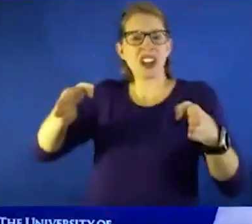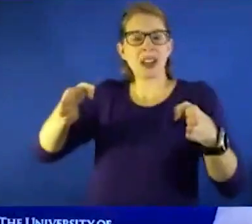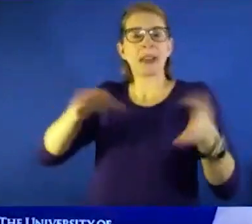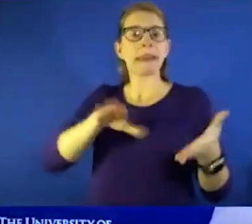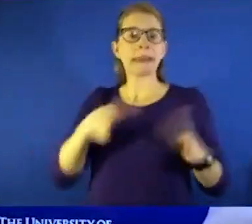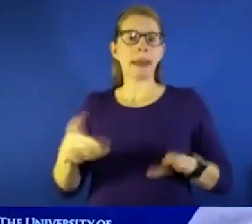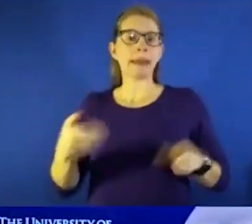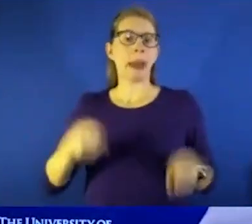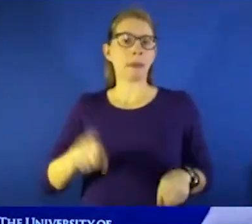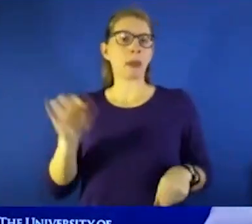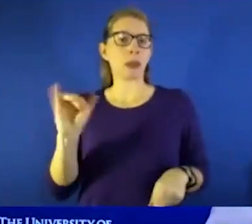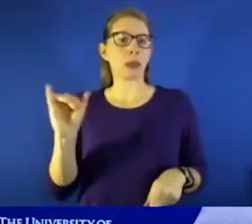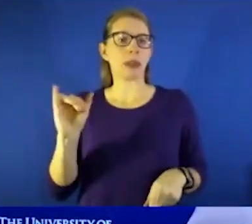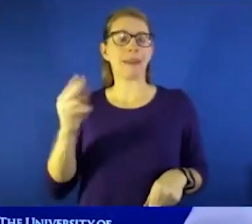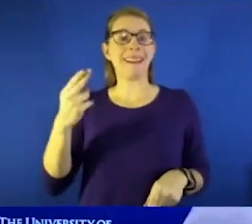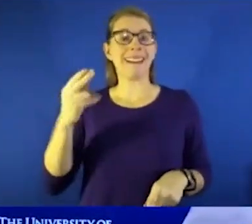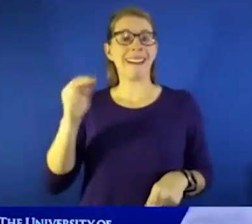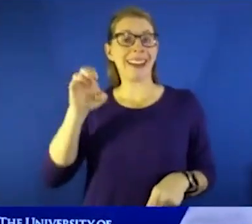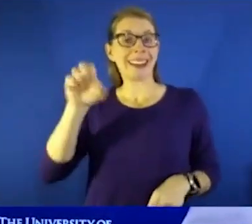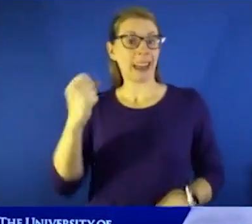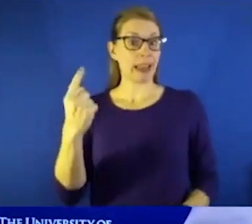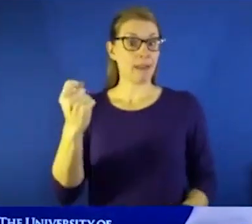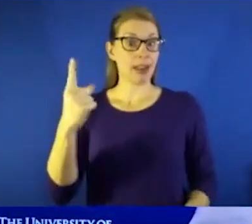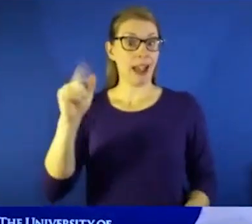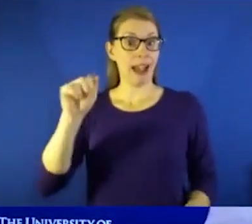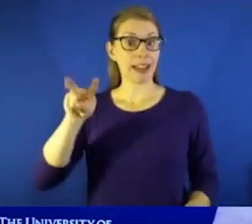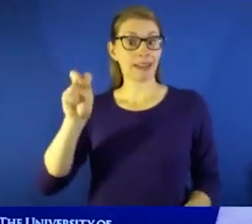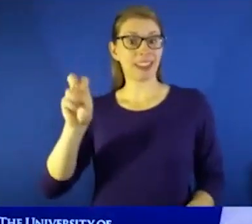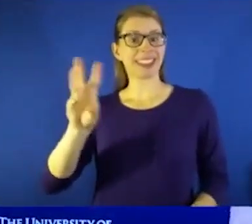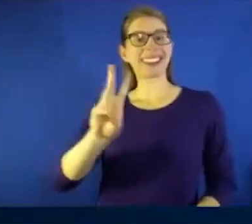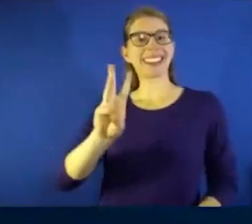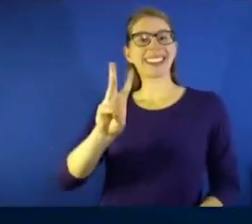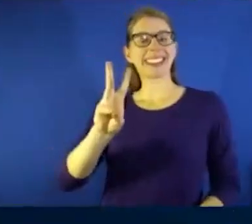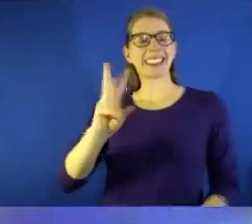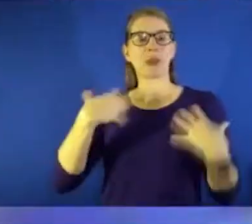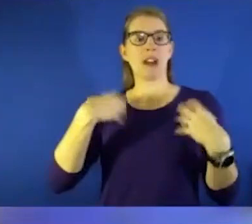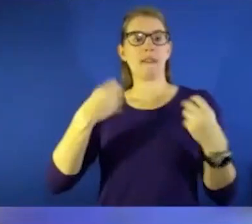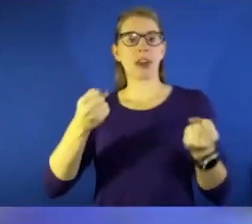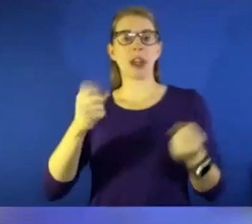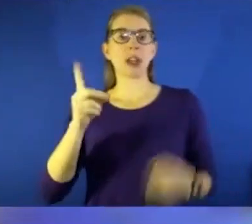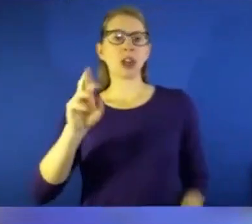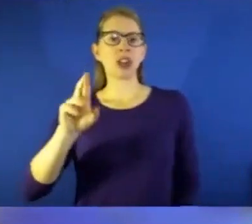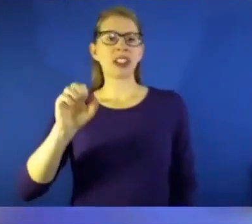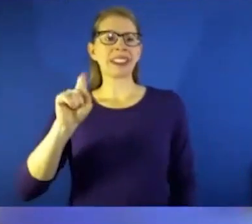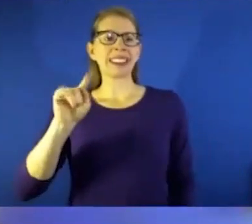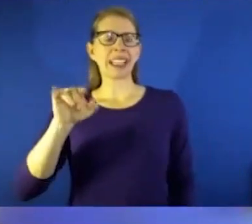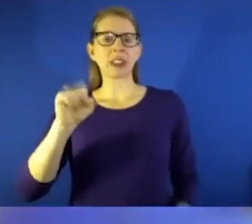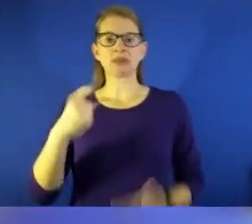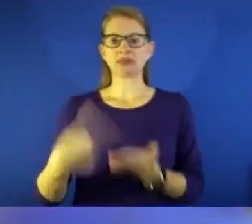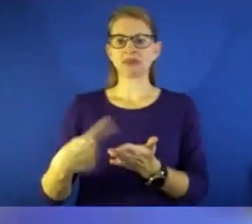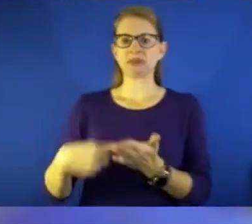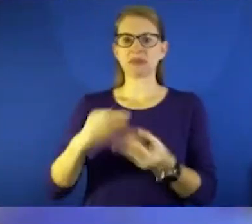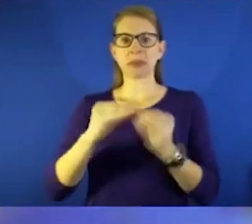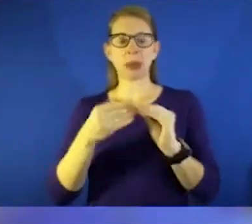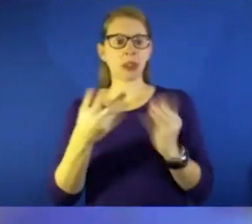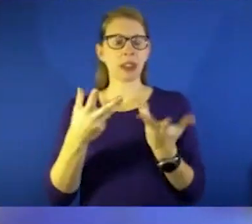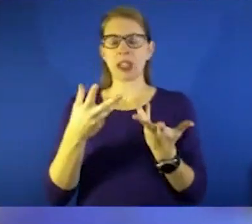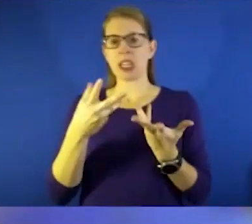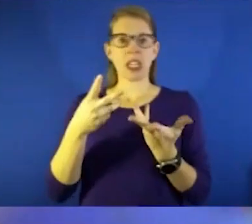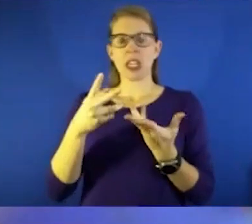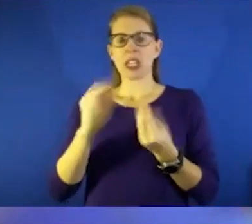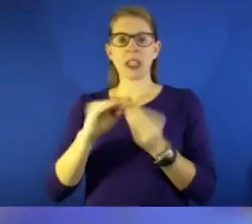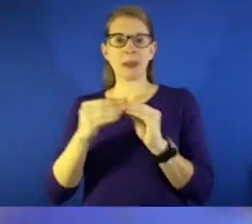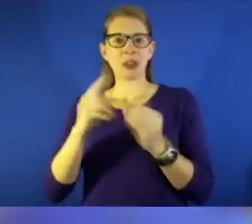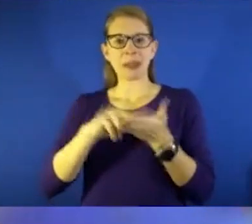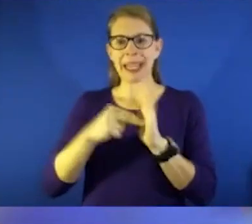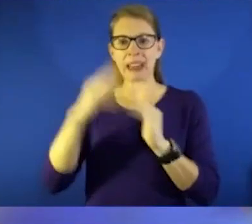active infections and 6 in that recovery period also. Dr. Stites, we've been talking about the numbers, and people ask, what do those numbers really mean? And sometimes those lower numbers don't always mean